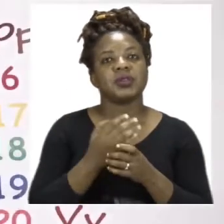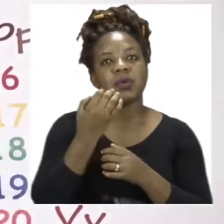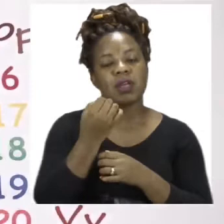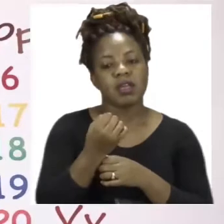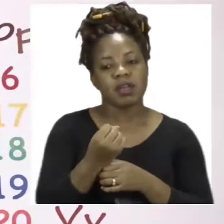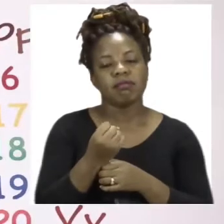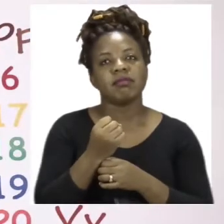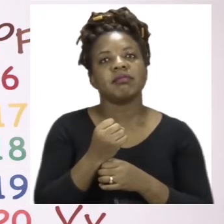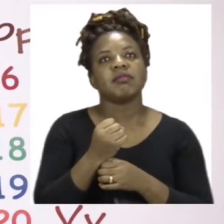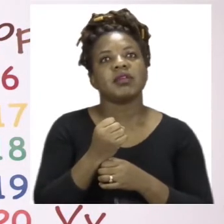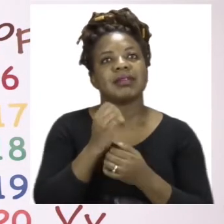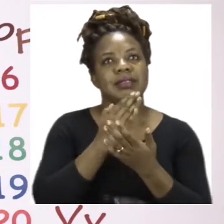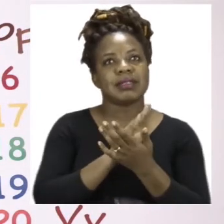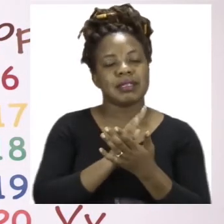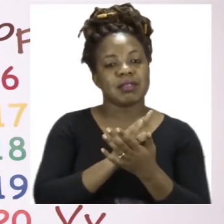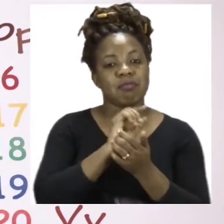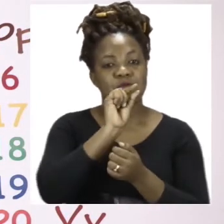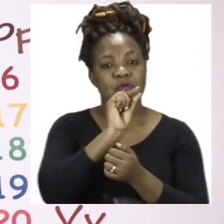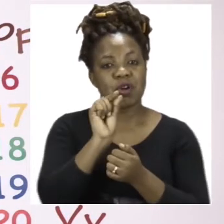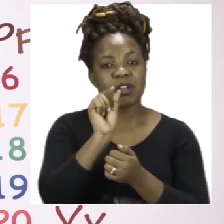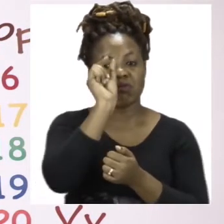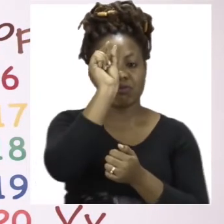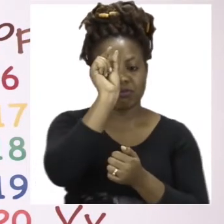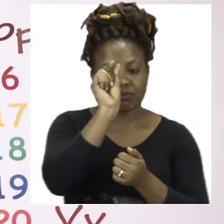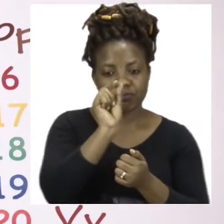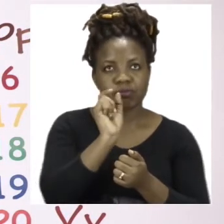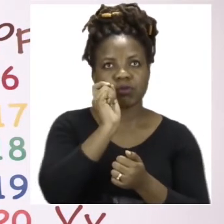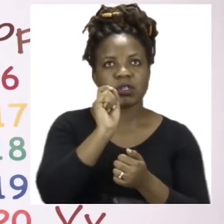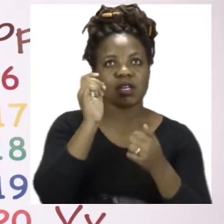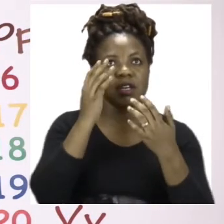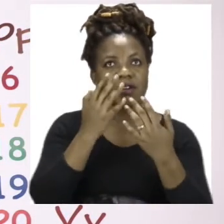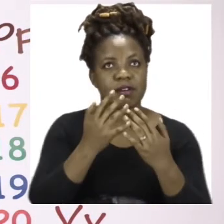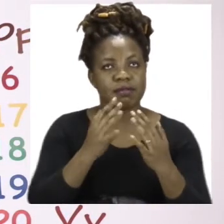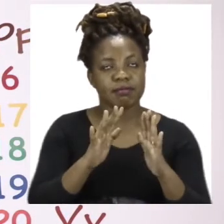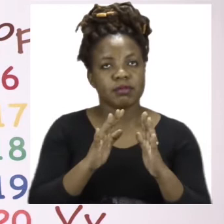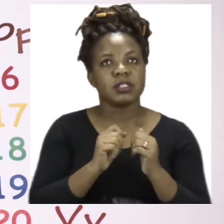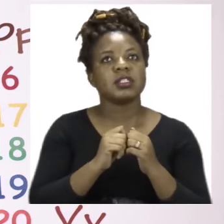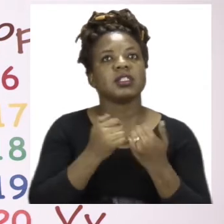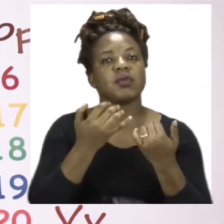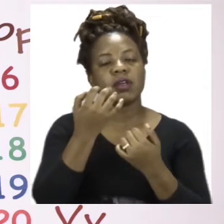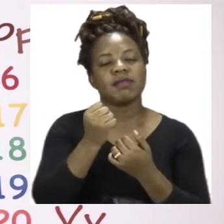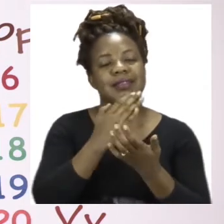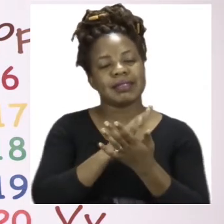for each of them. Now, as you can see, I'm holding a phone in my hand, and this is